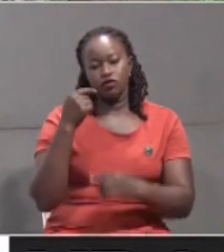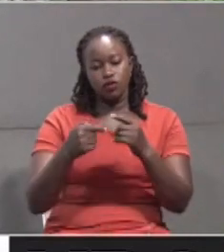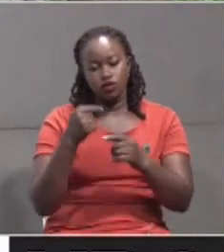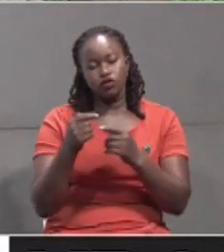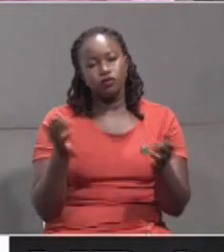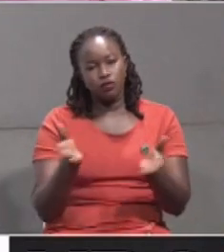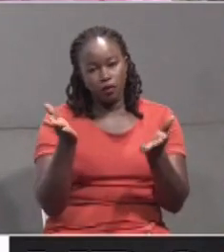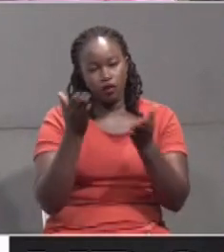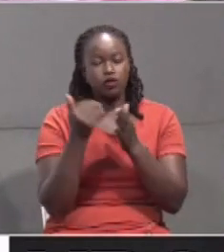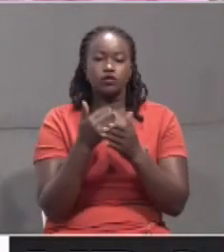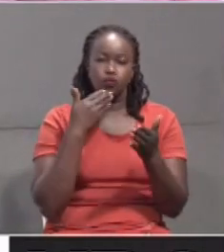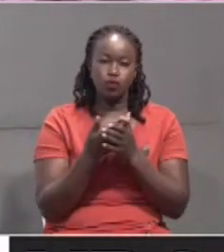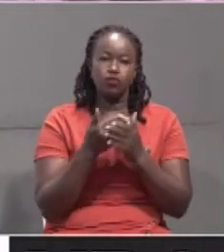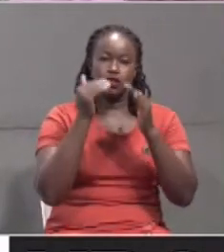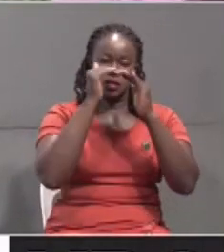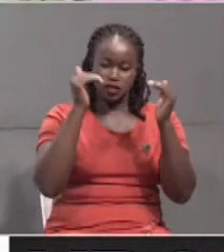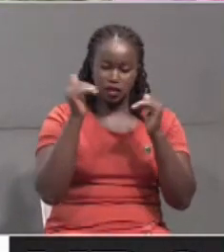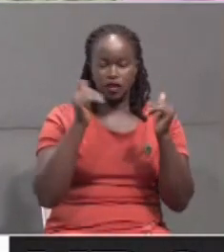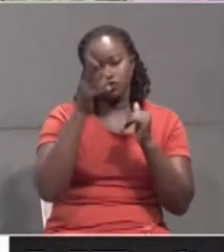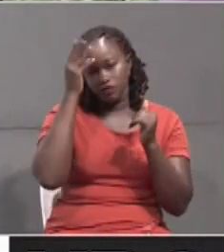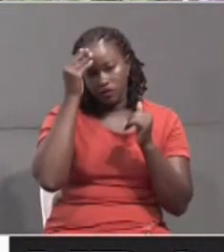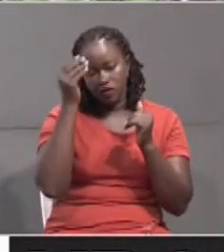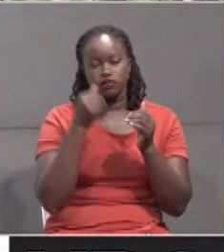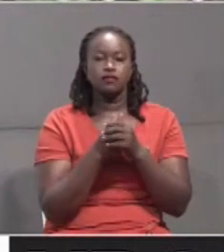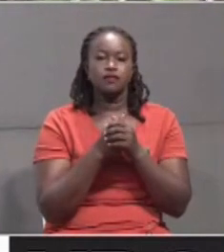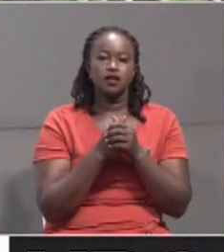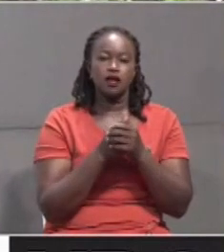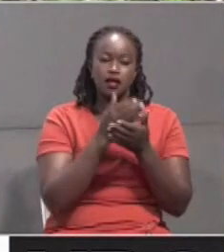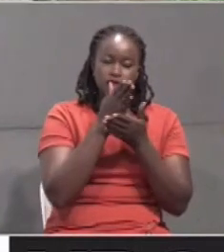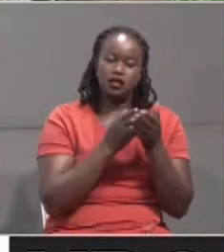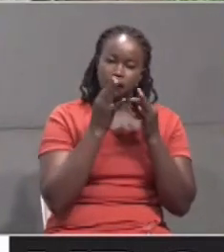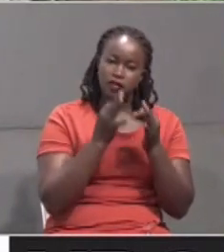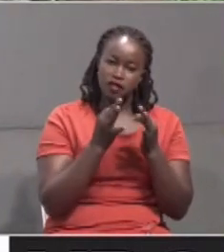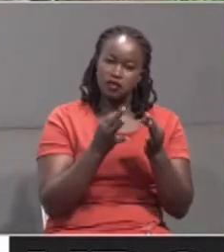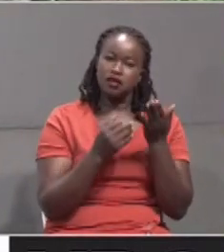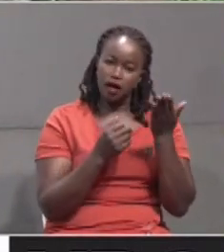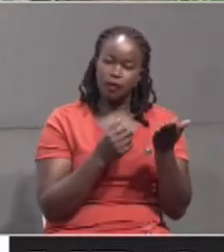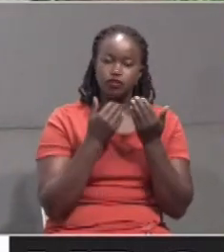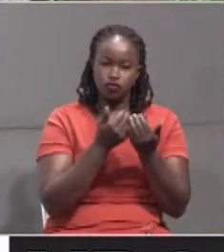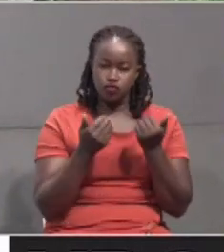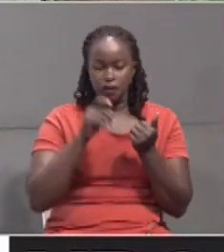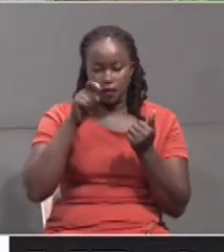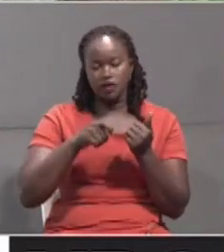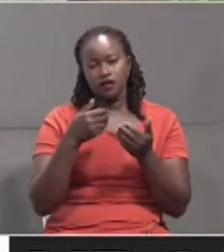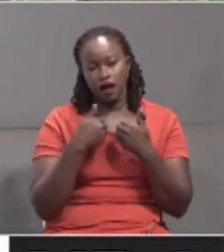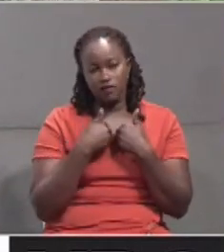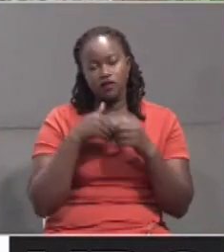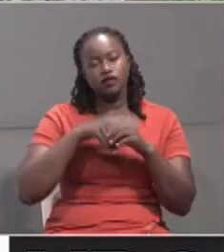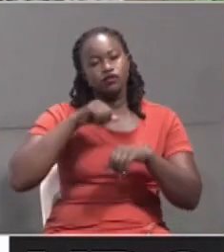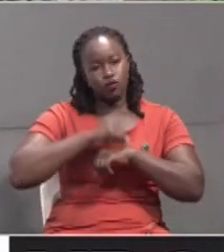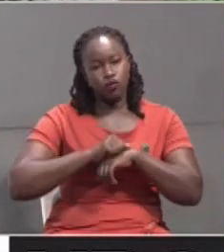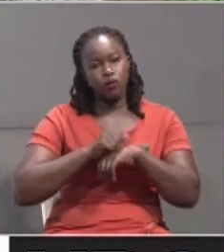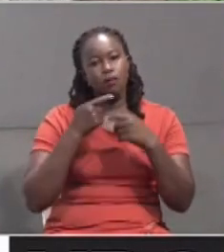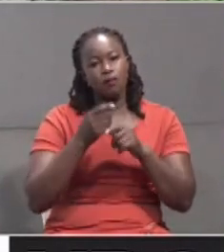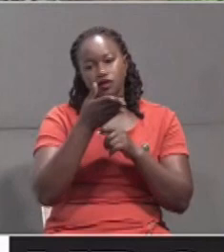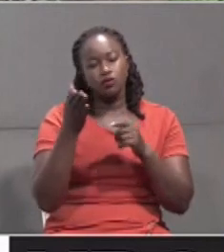good standards of education. There are certain things children ought to have in schools, but those things